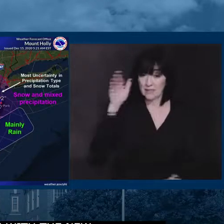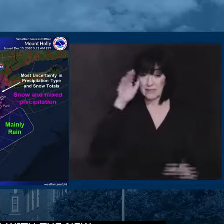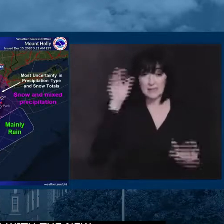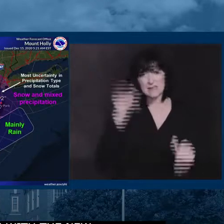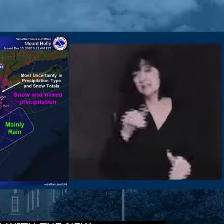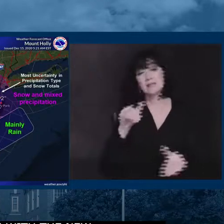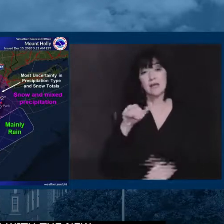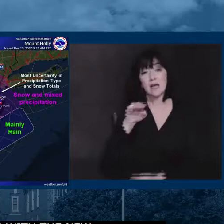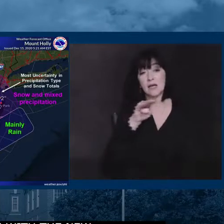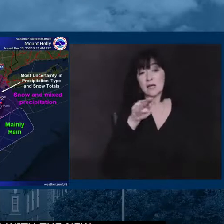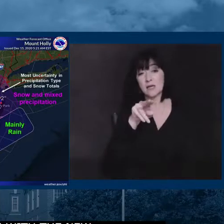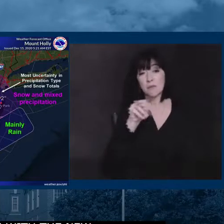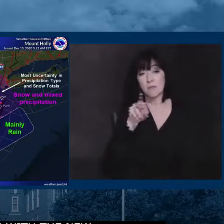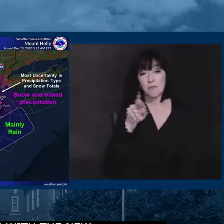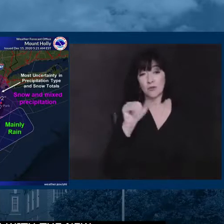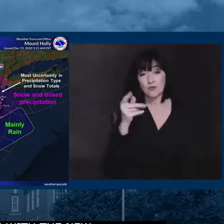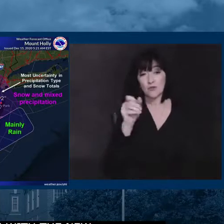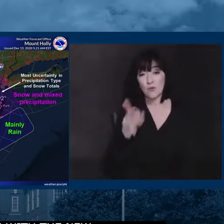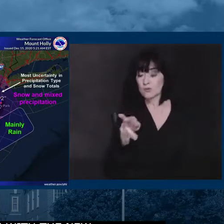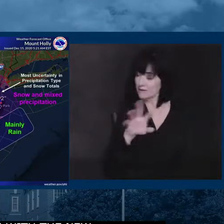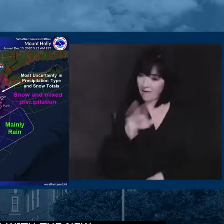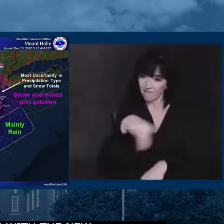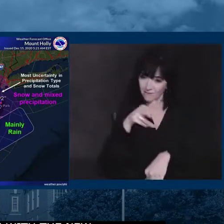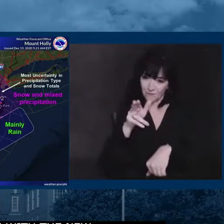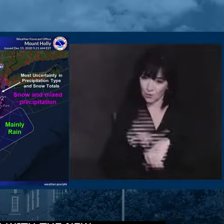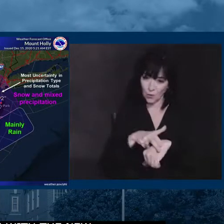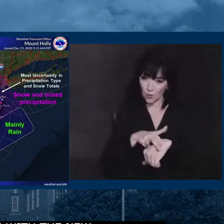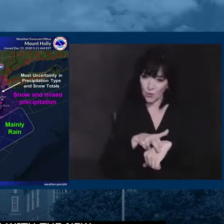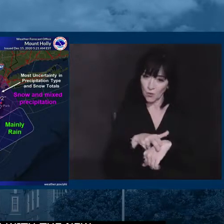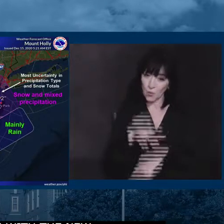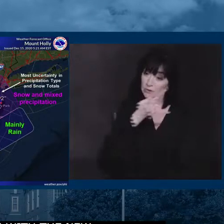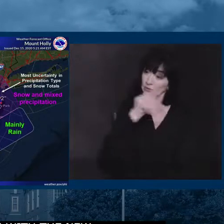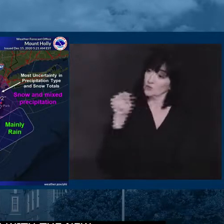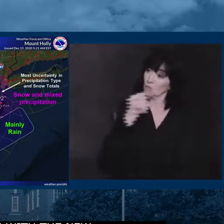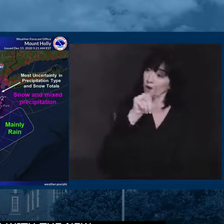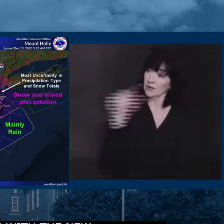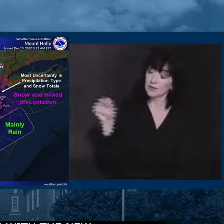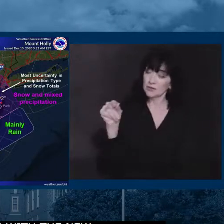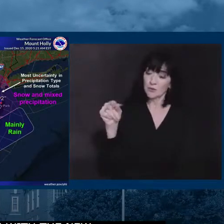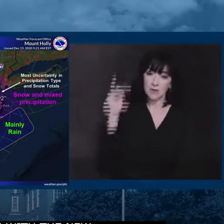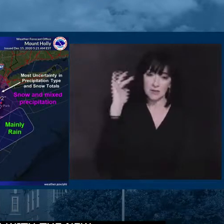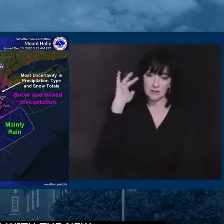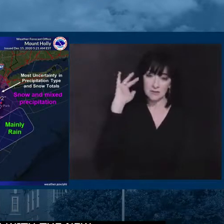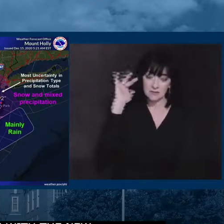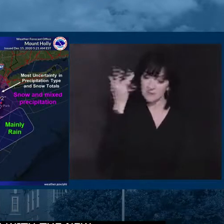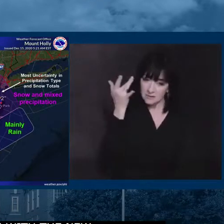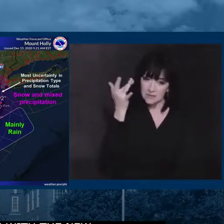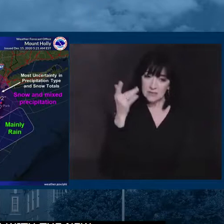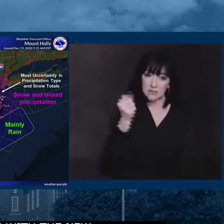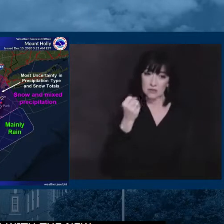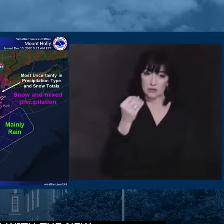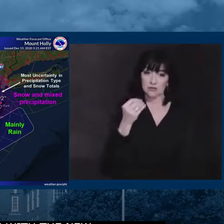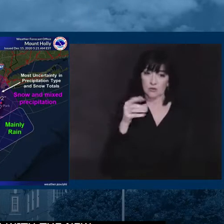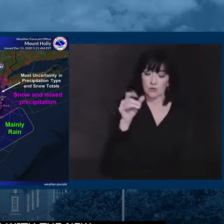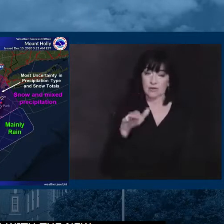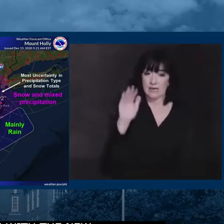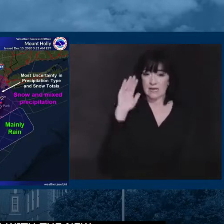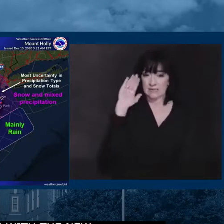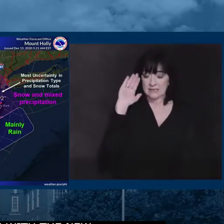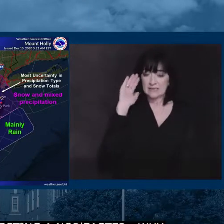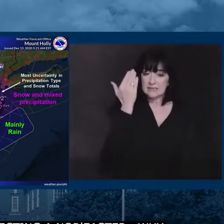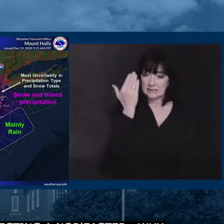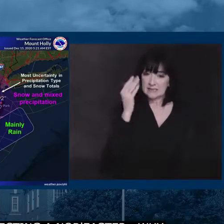not finish 2020 with an early snowstorm? And again, this looks like one of those events that's going to stick very closely to the 95